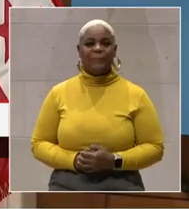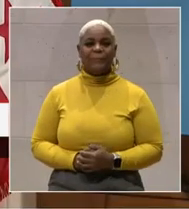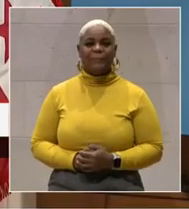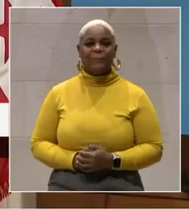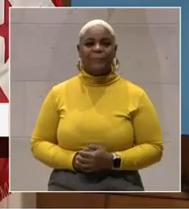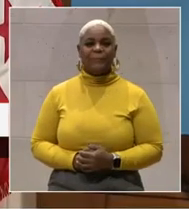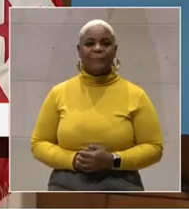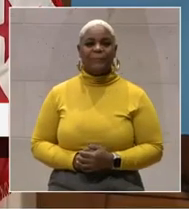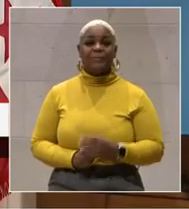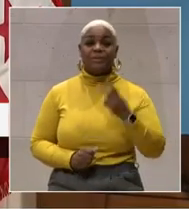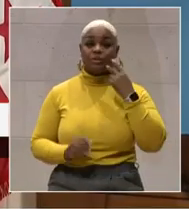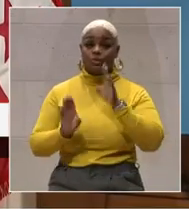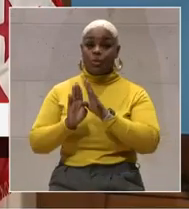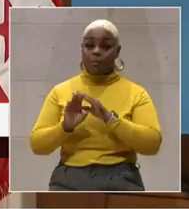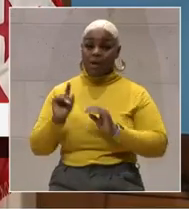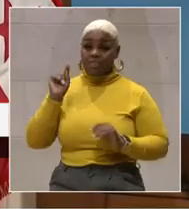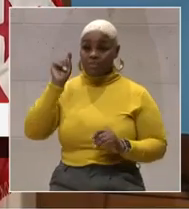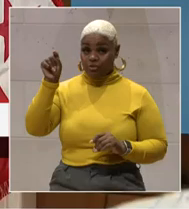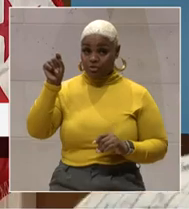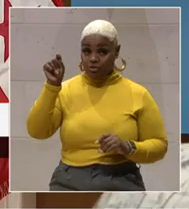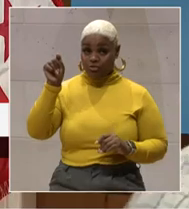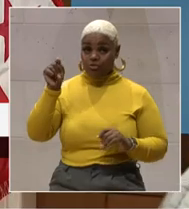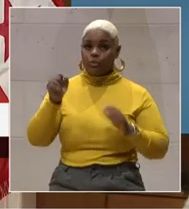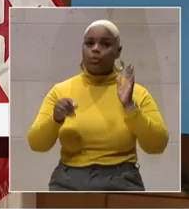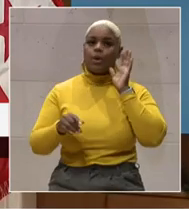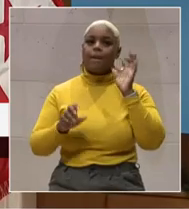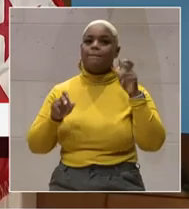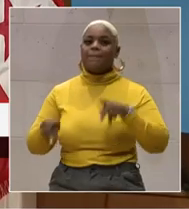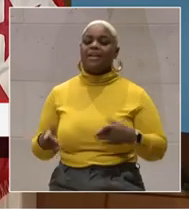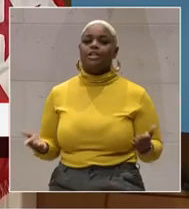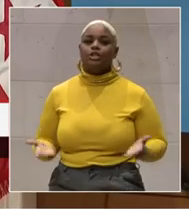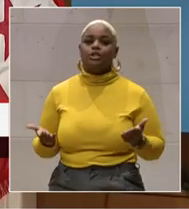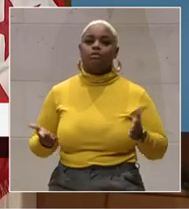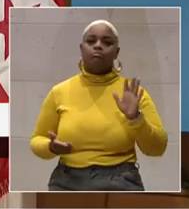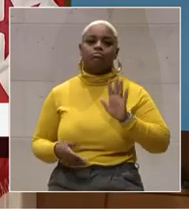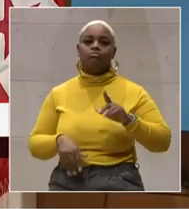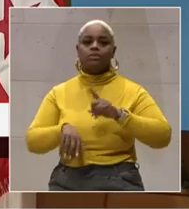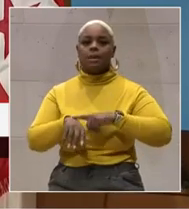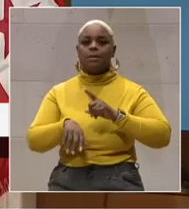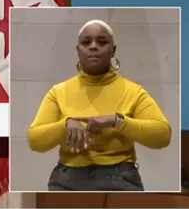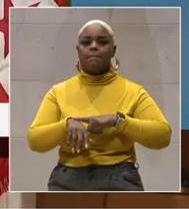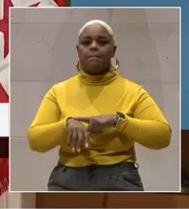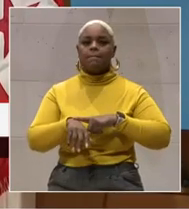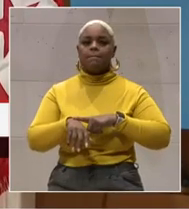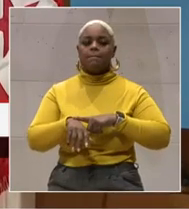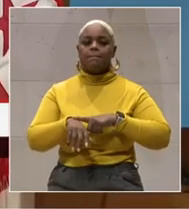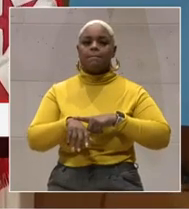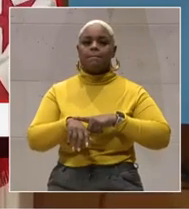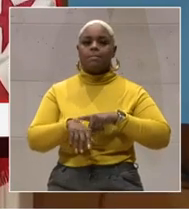doors behind you, we will reconvene at